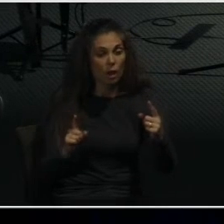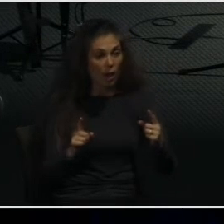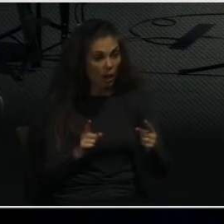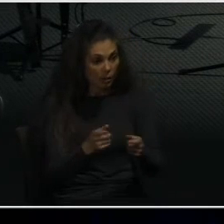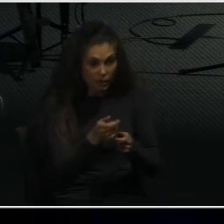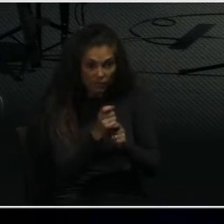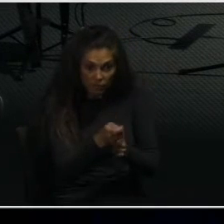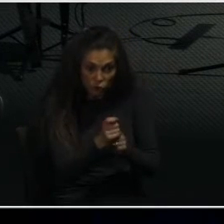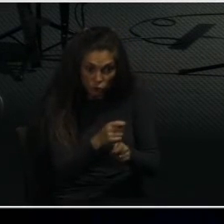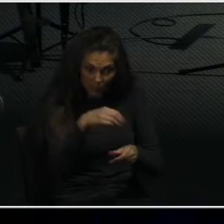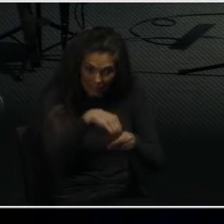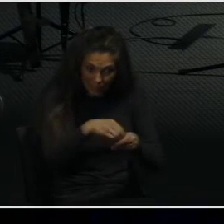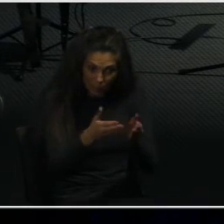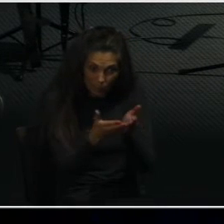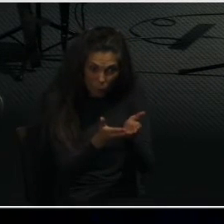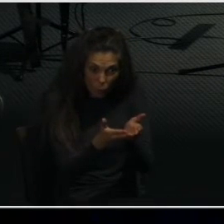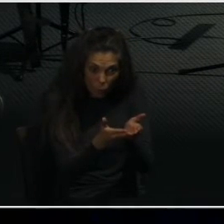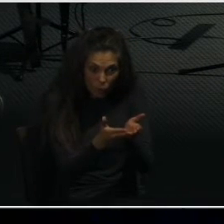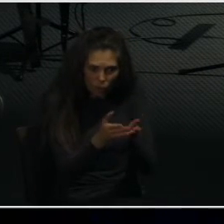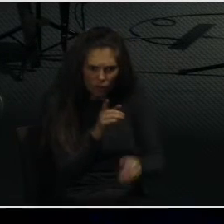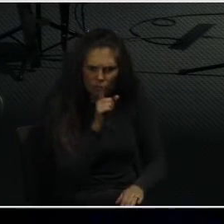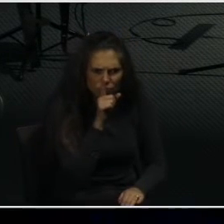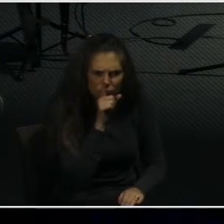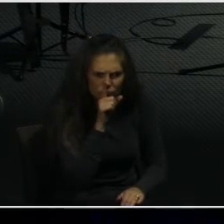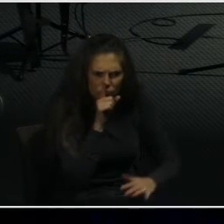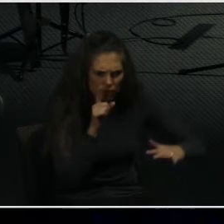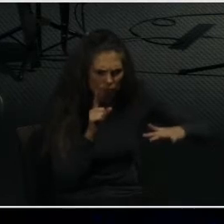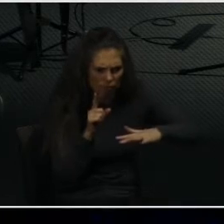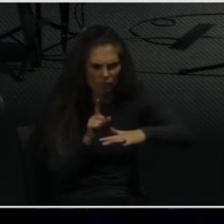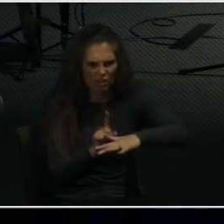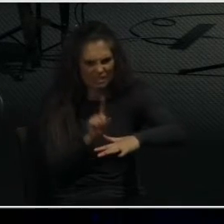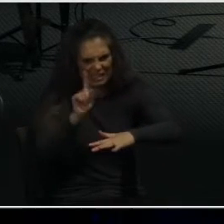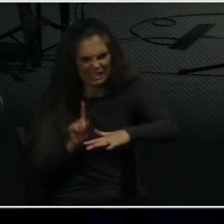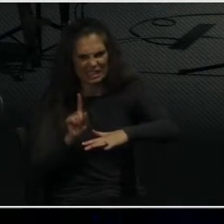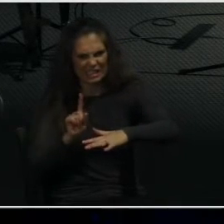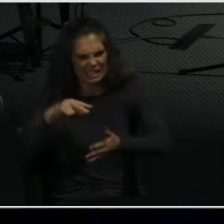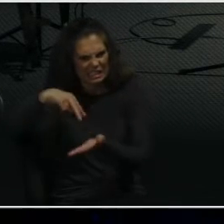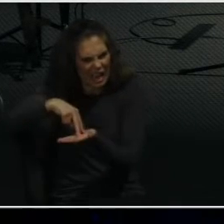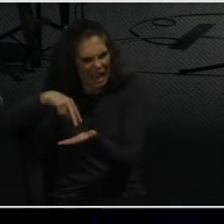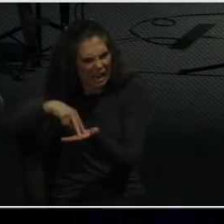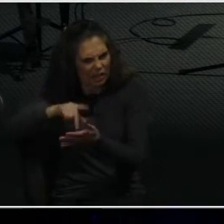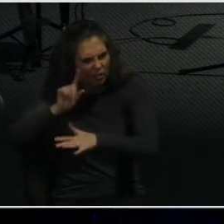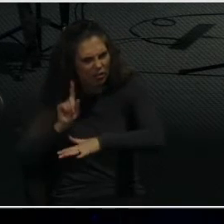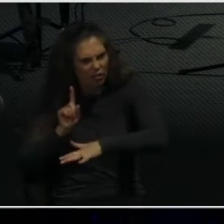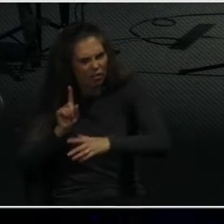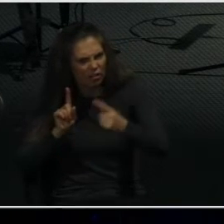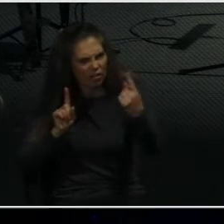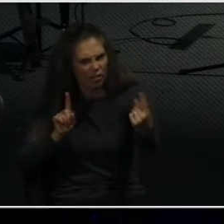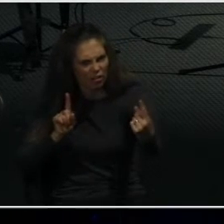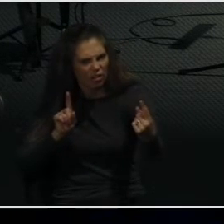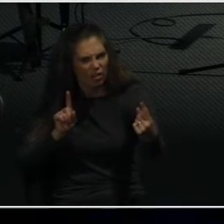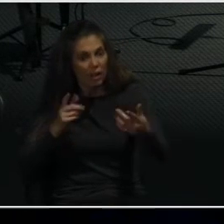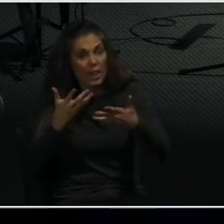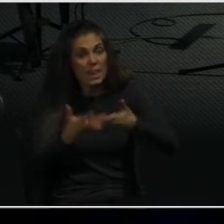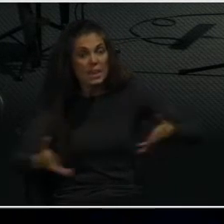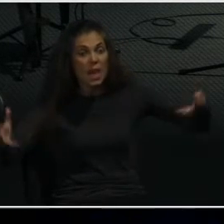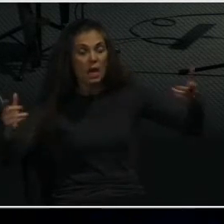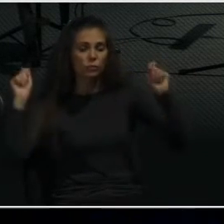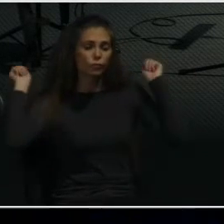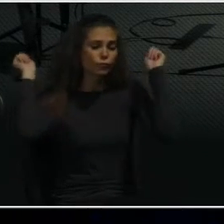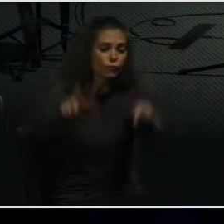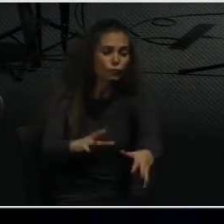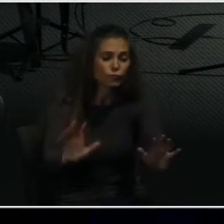They're not in boats going out into the sea to fish. They are standing on the side of the sea, throwing their nets in and collecting